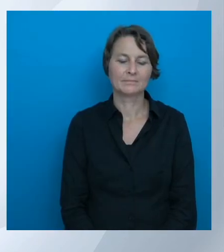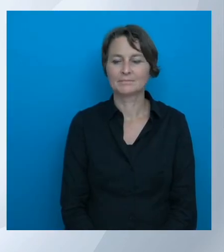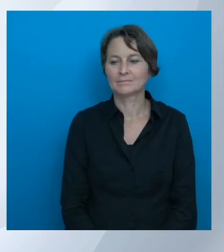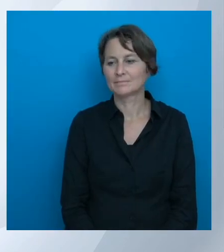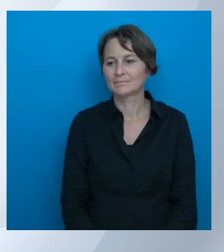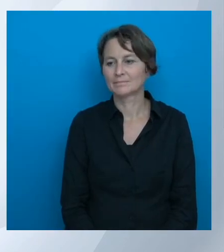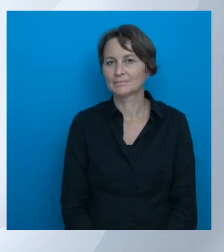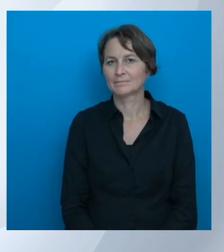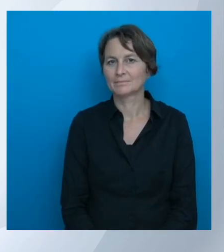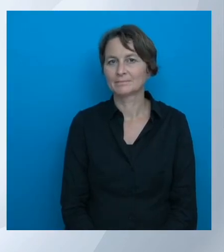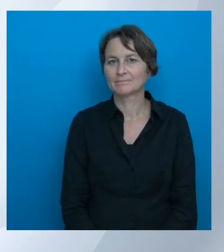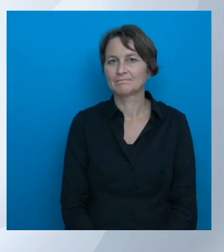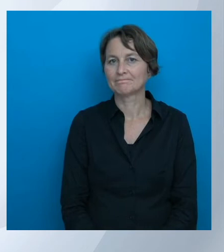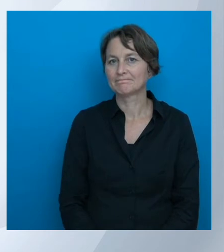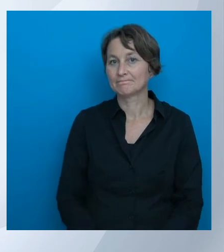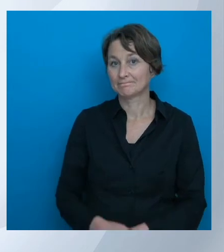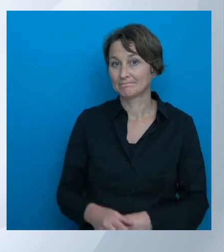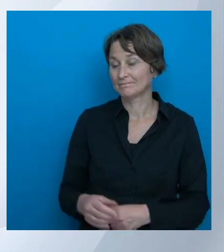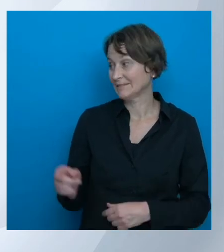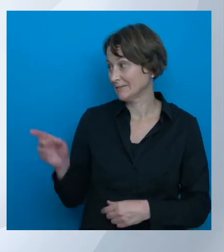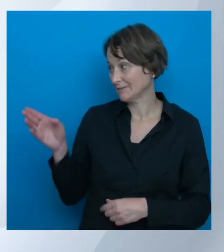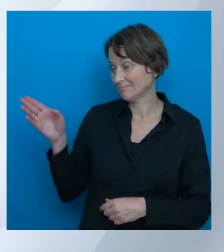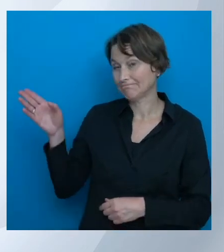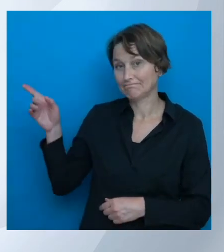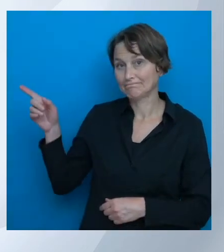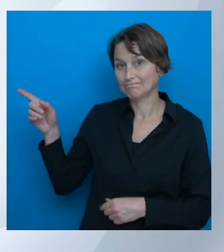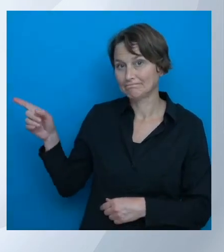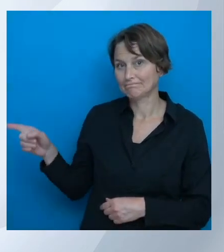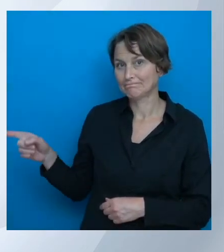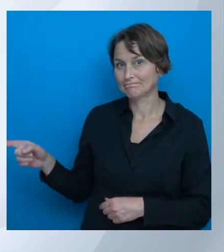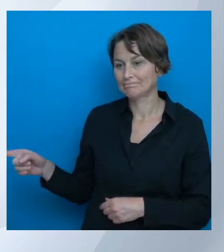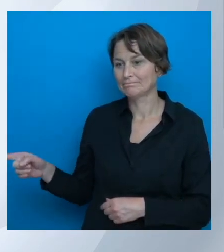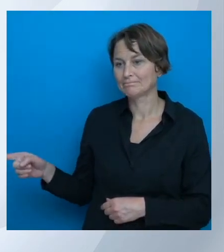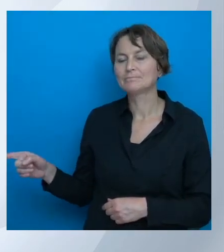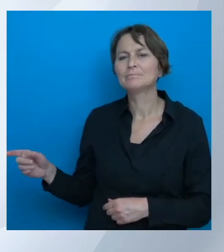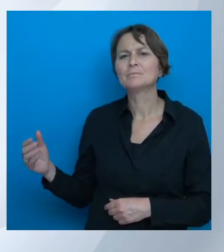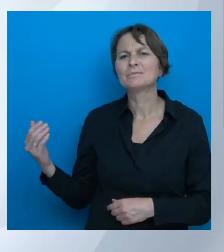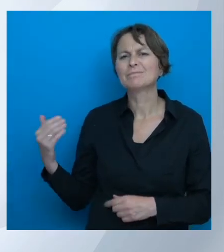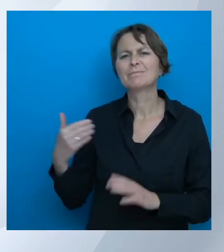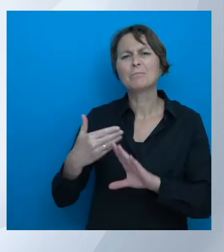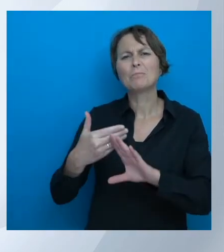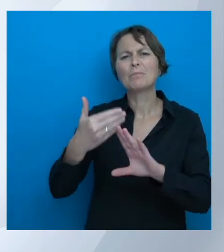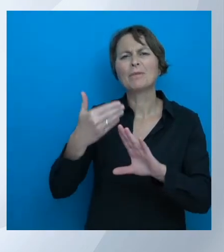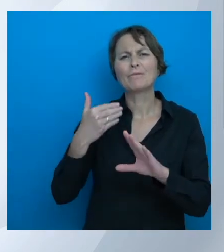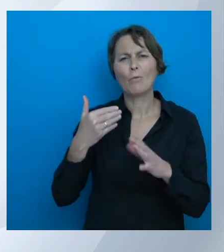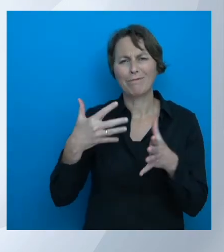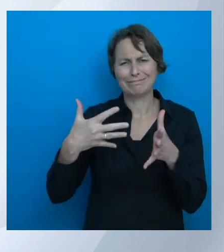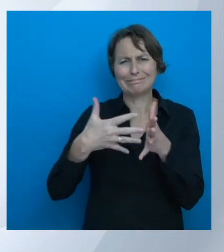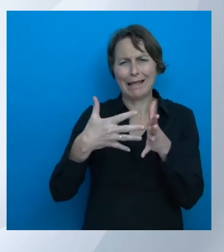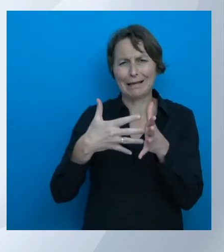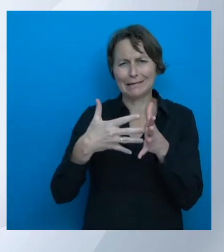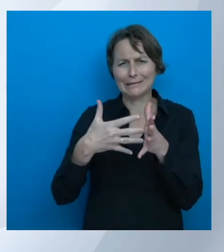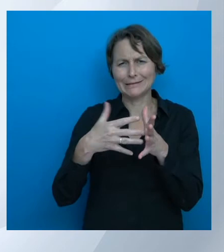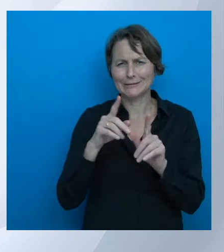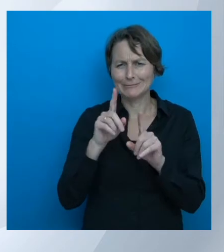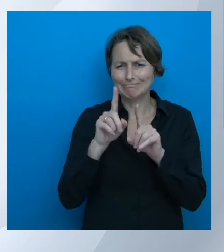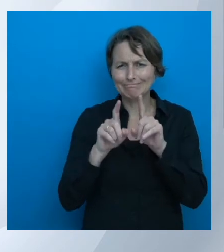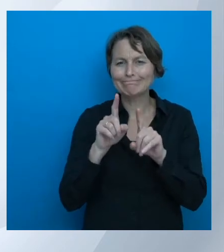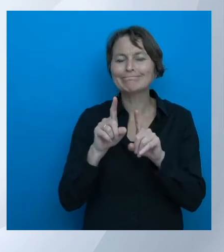So just as you have seen in the other test, it's based upon Rego.